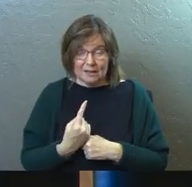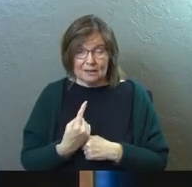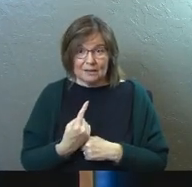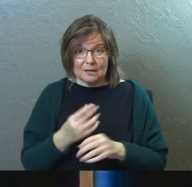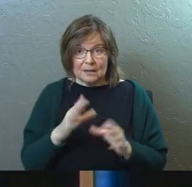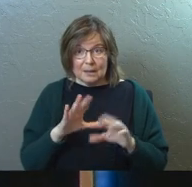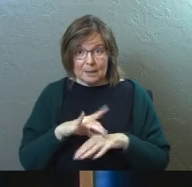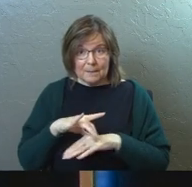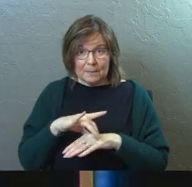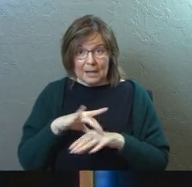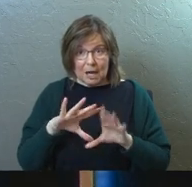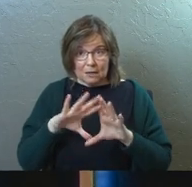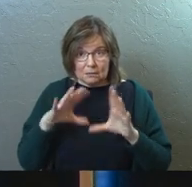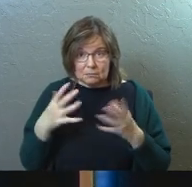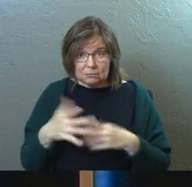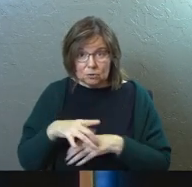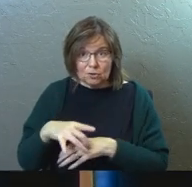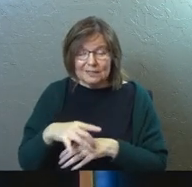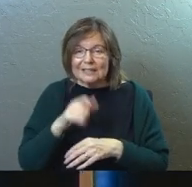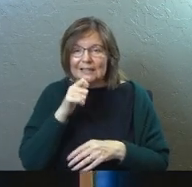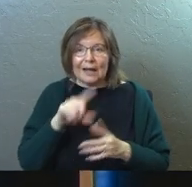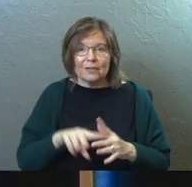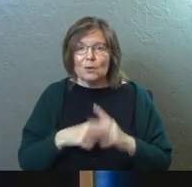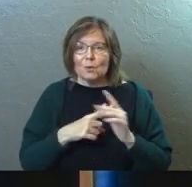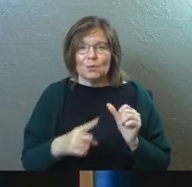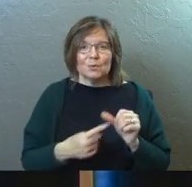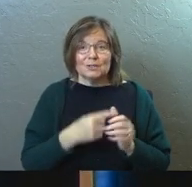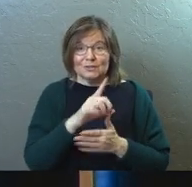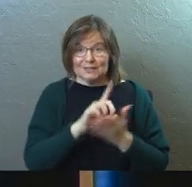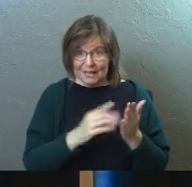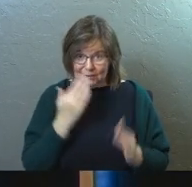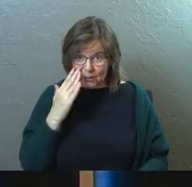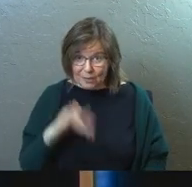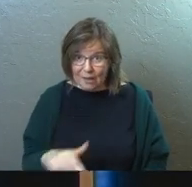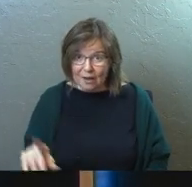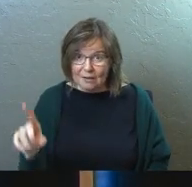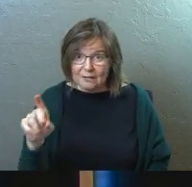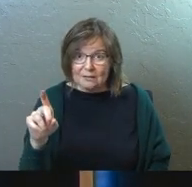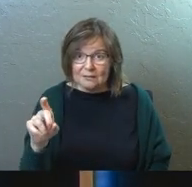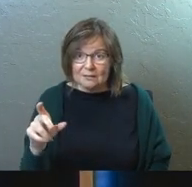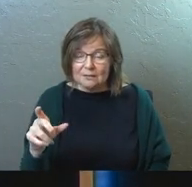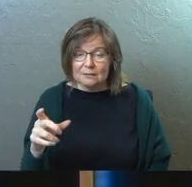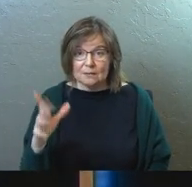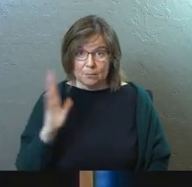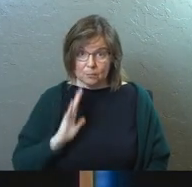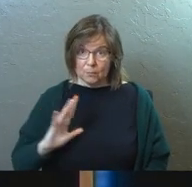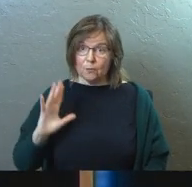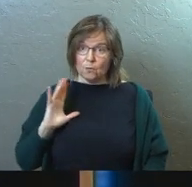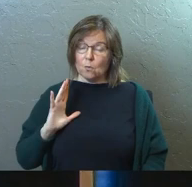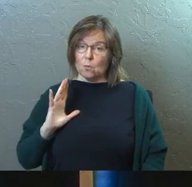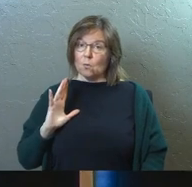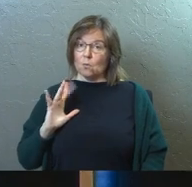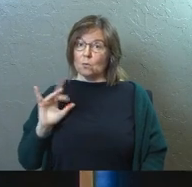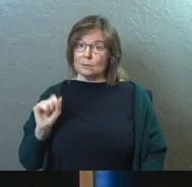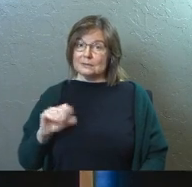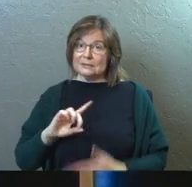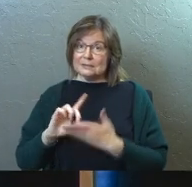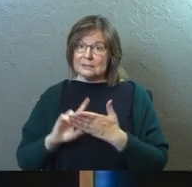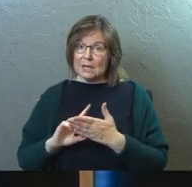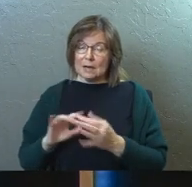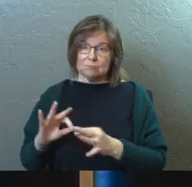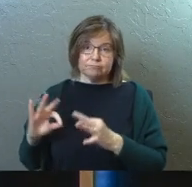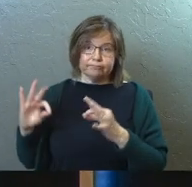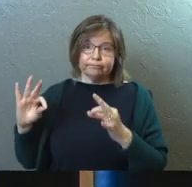way, planet Earth, is not the original design. Did you know that? It was originally designed